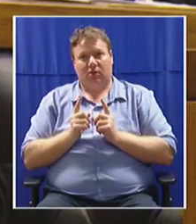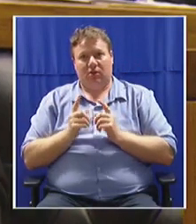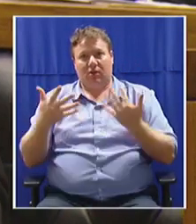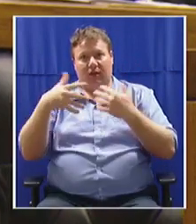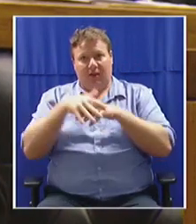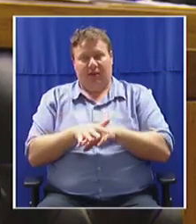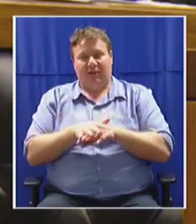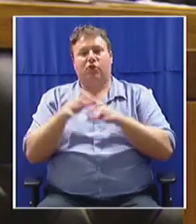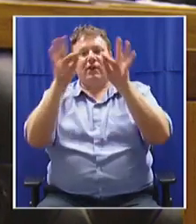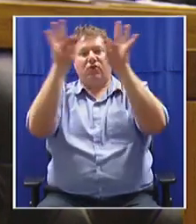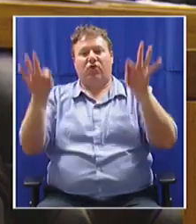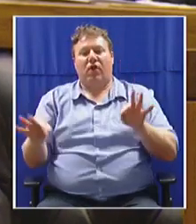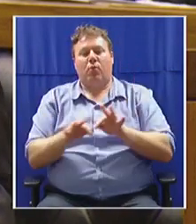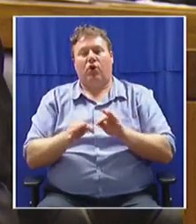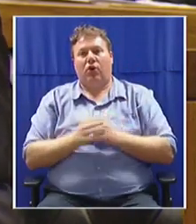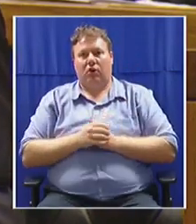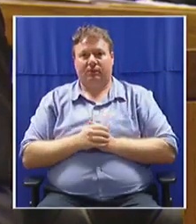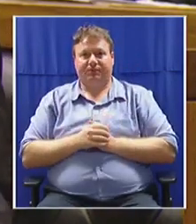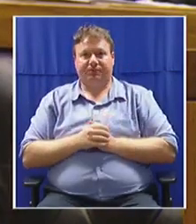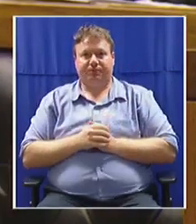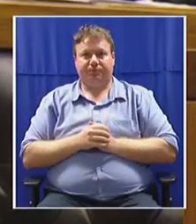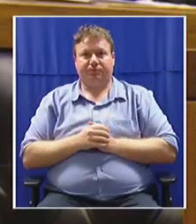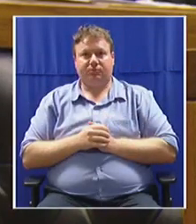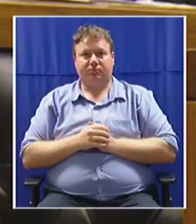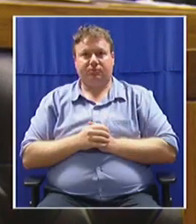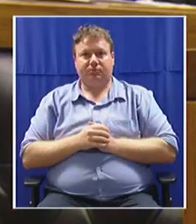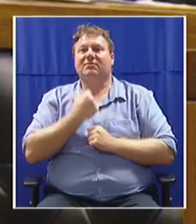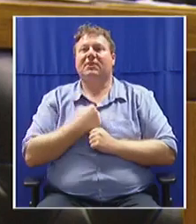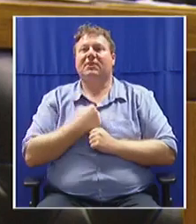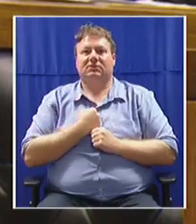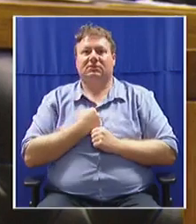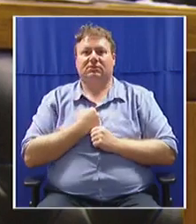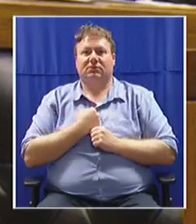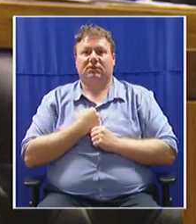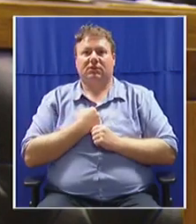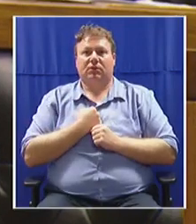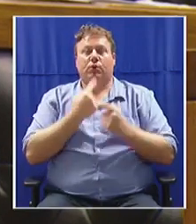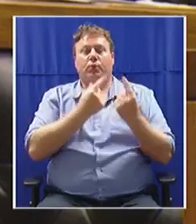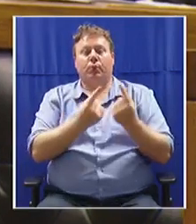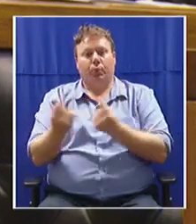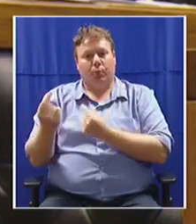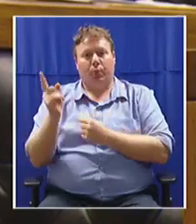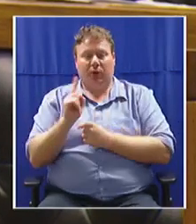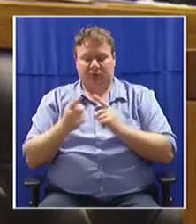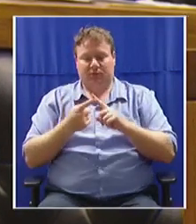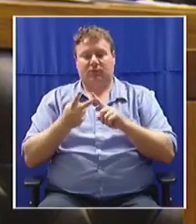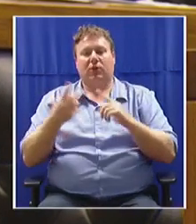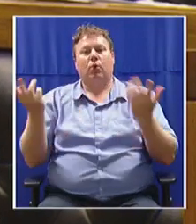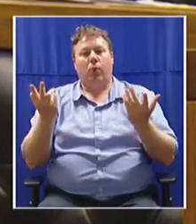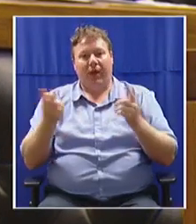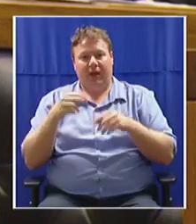integrated framework that will tell us what to do where in the